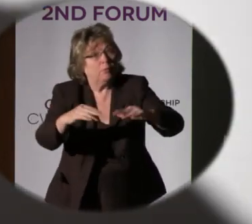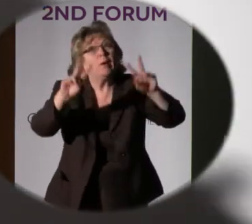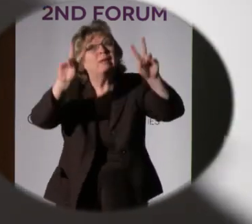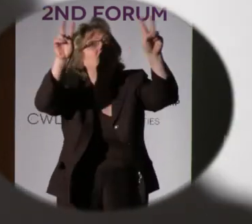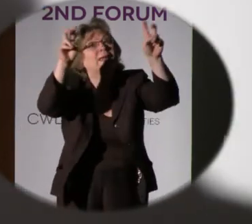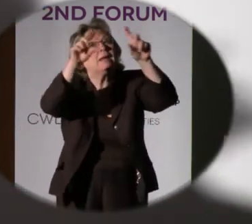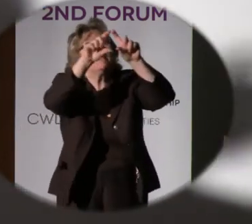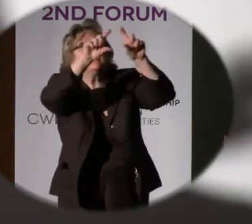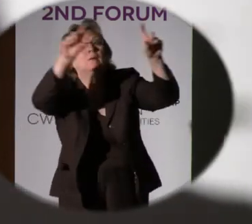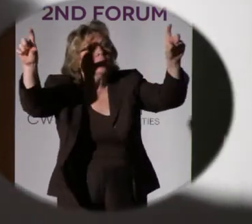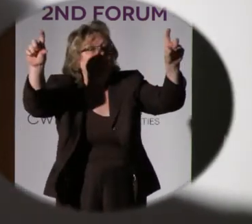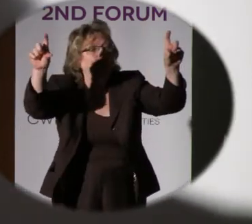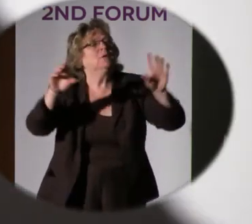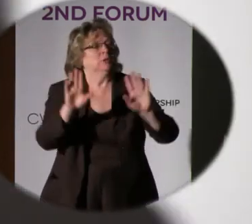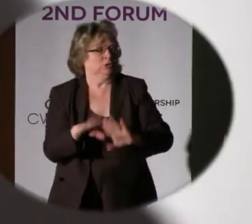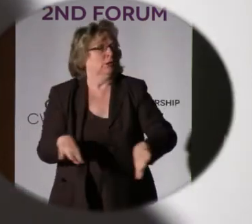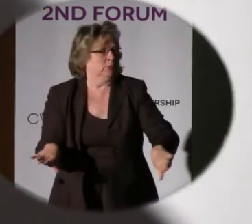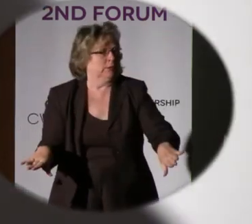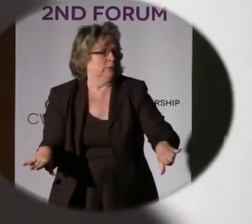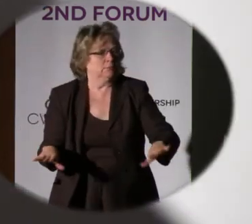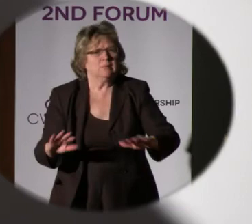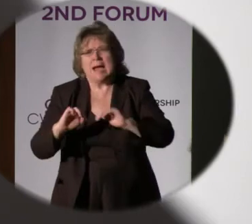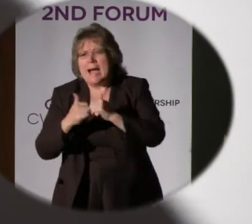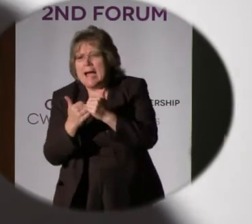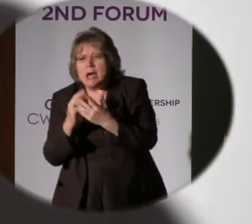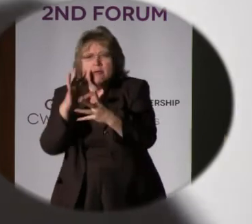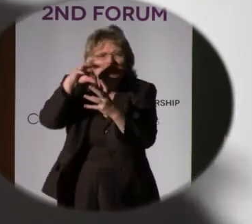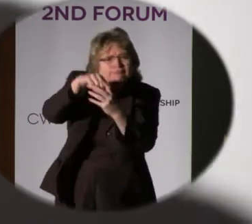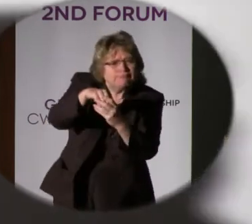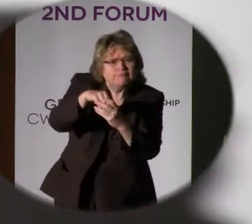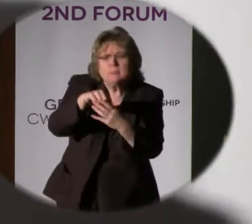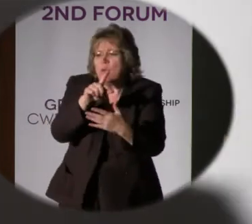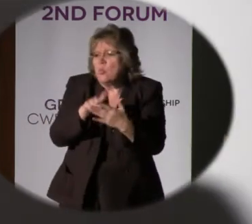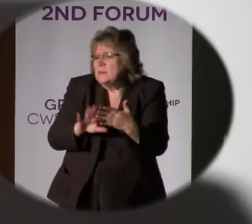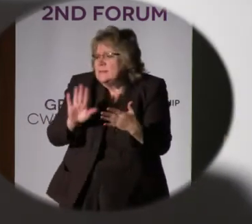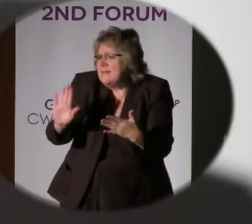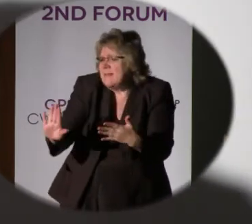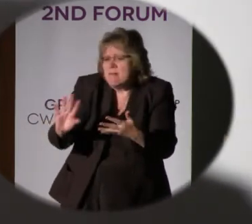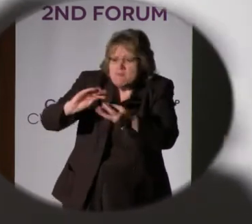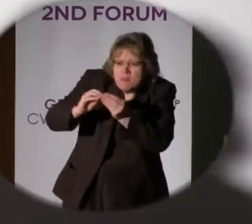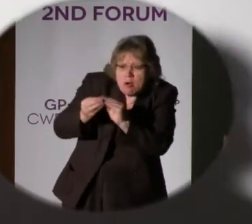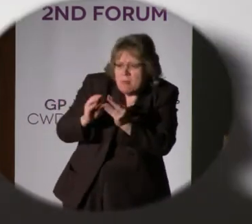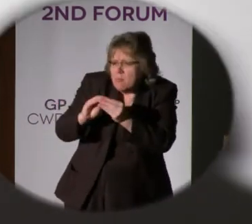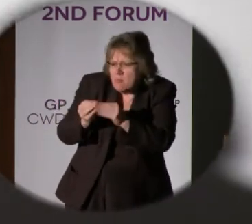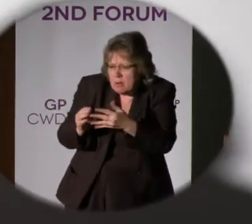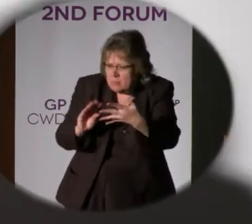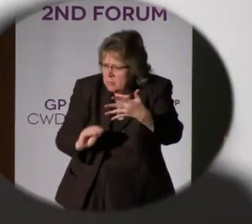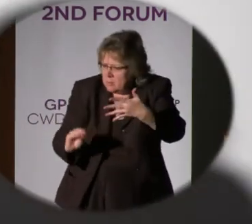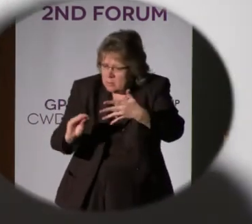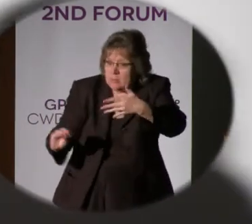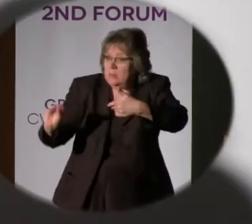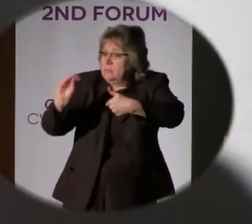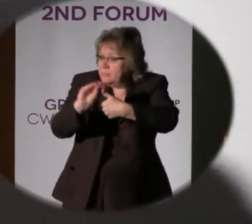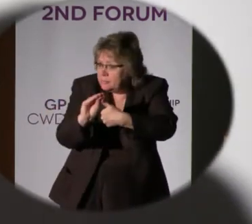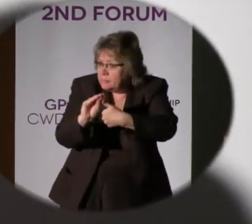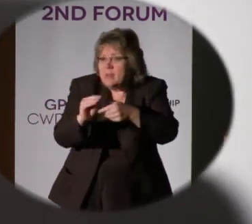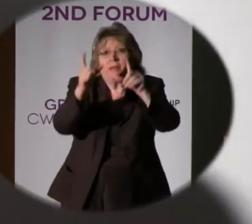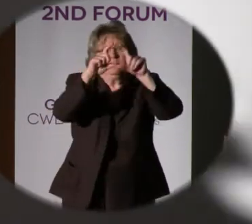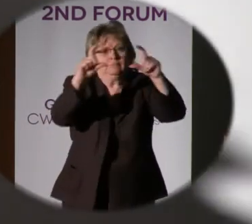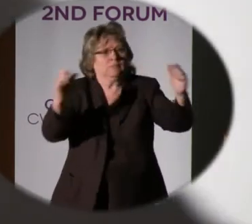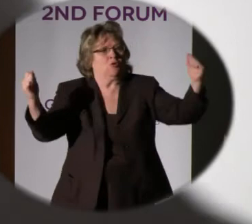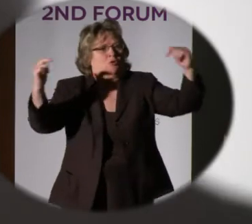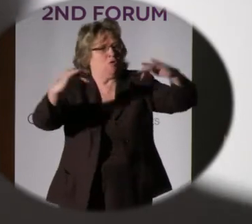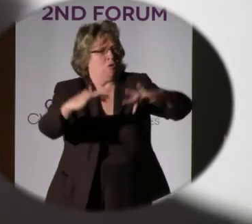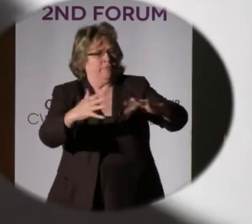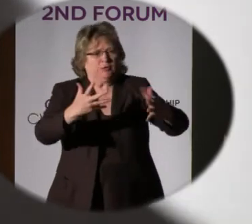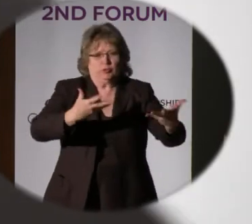to identify the key concerns, the key issues that are of concern to them, and also to present them